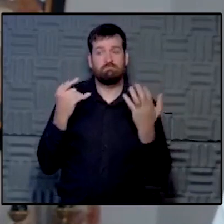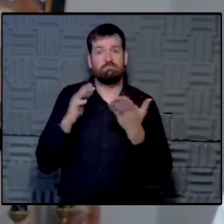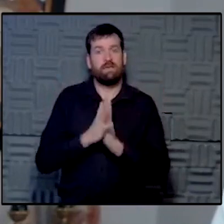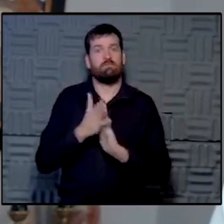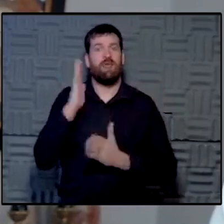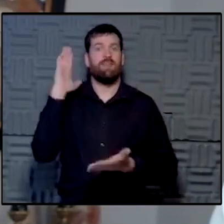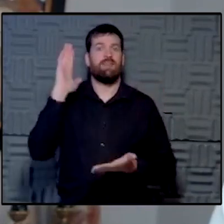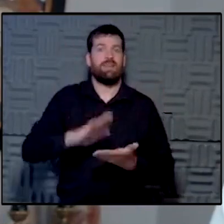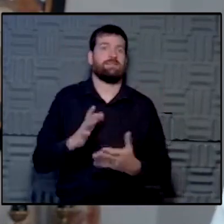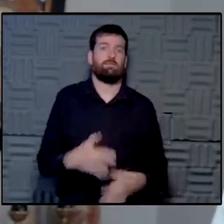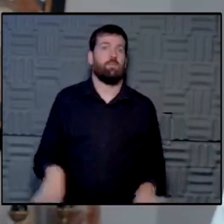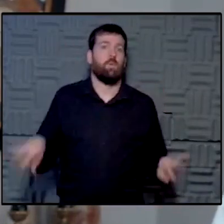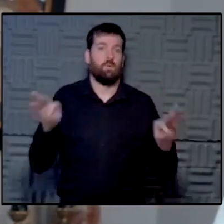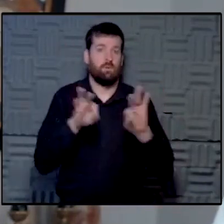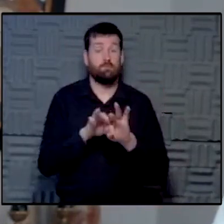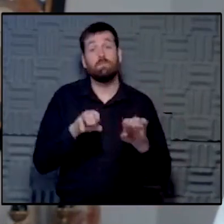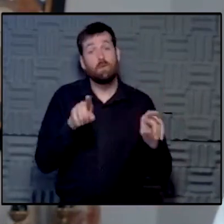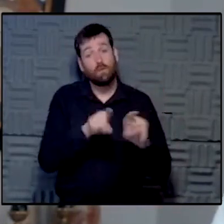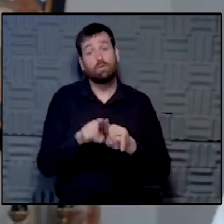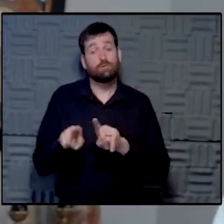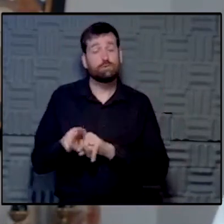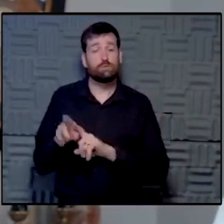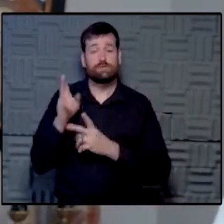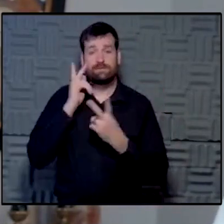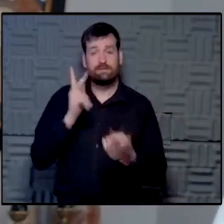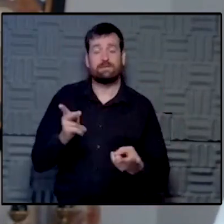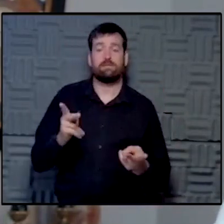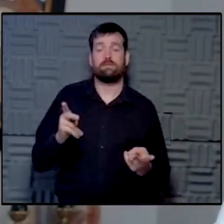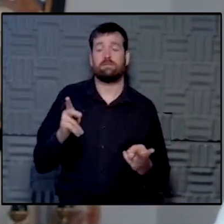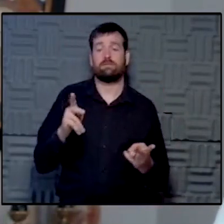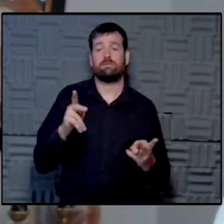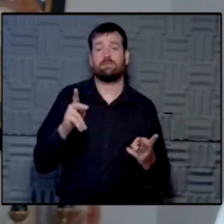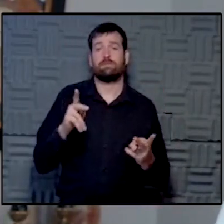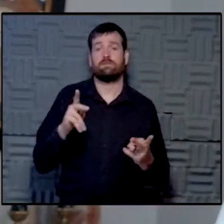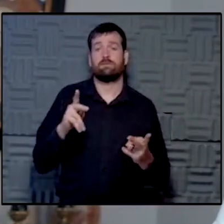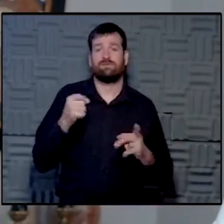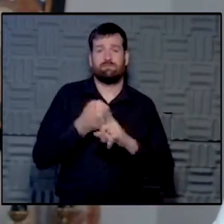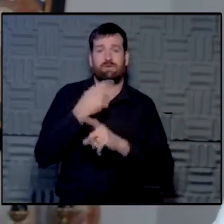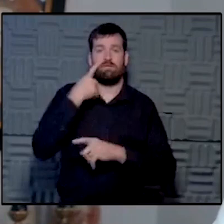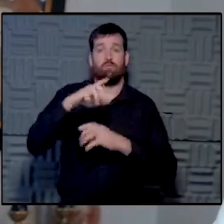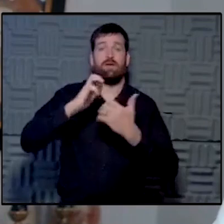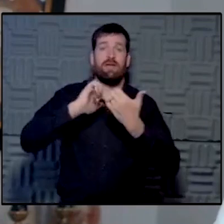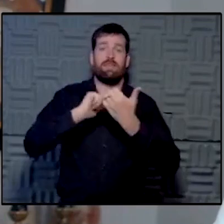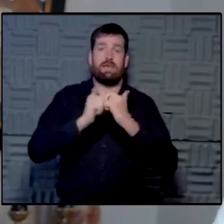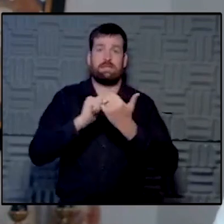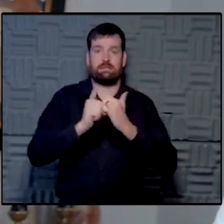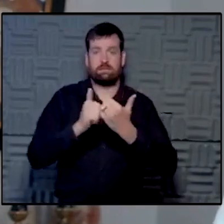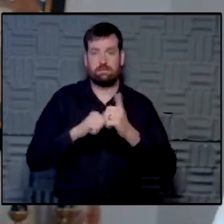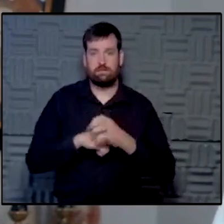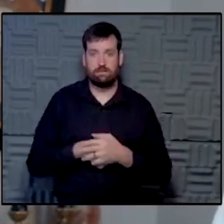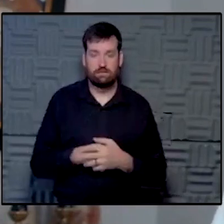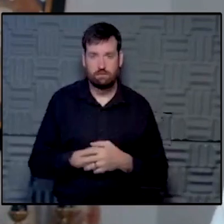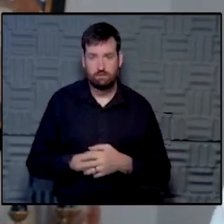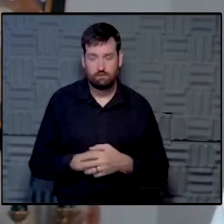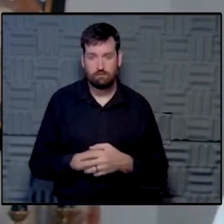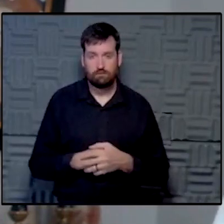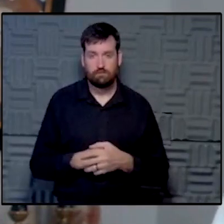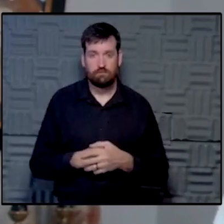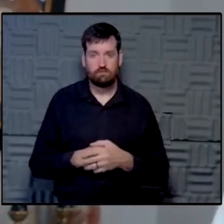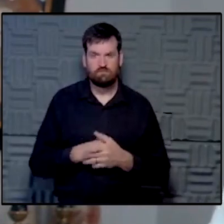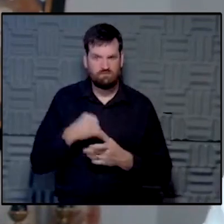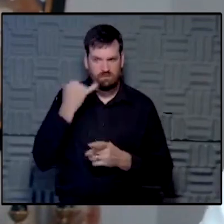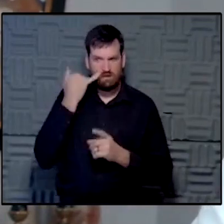less critical. And we're especially seeing it where it impacts on athletics, because then if